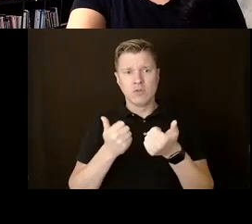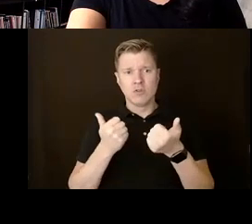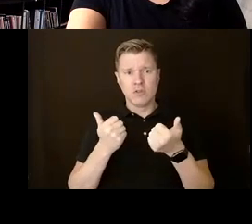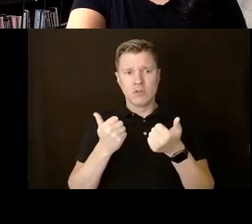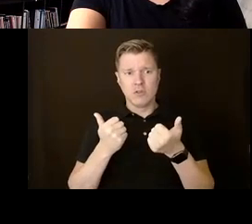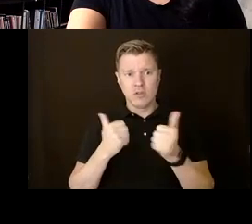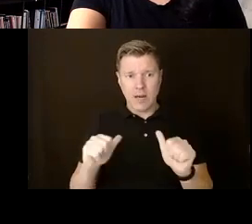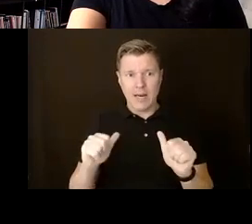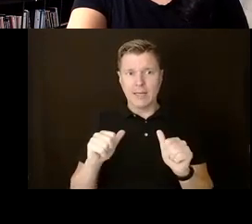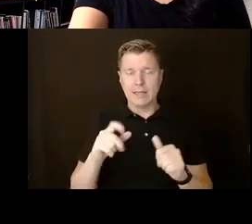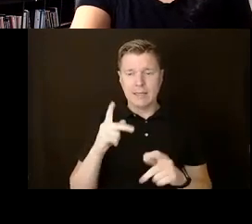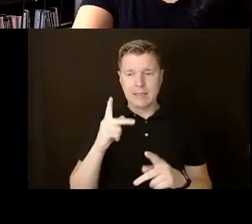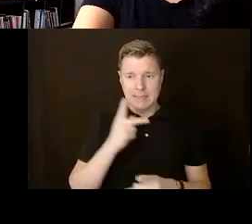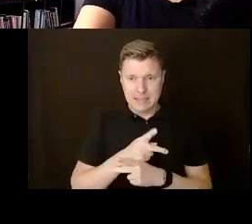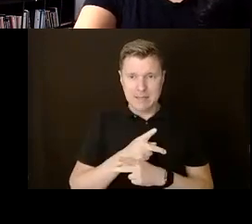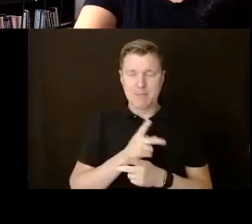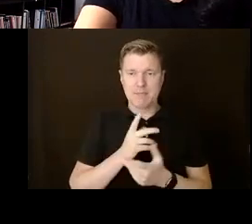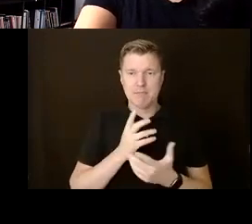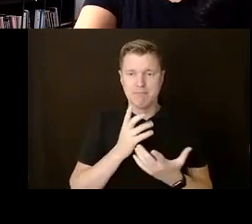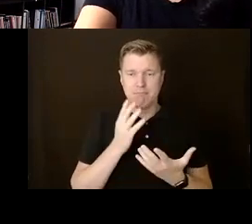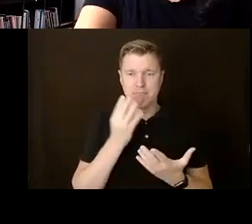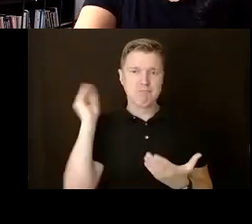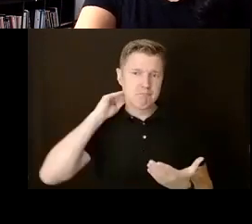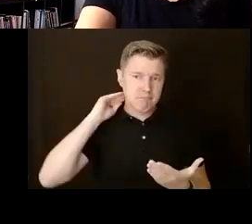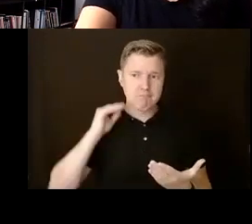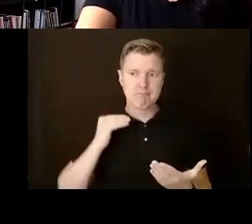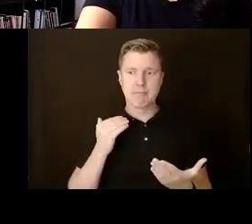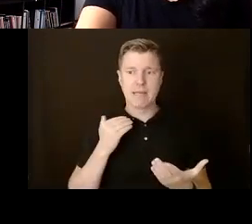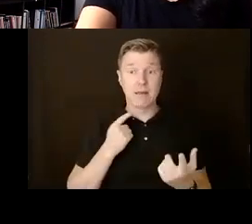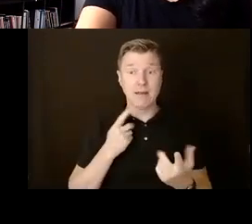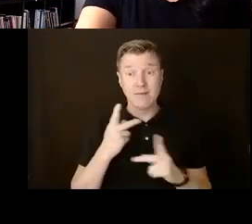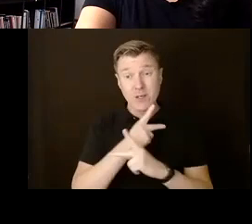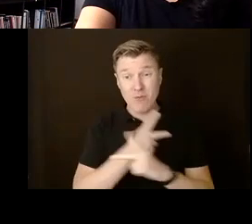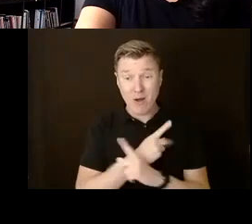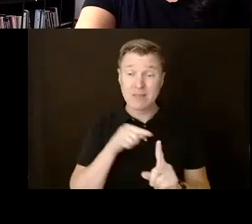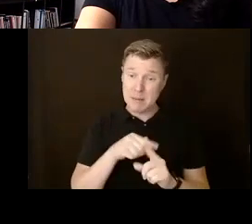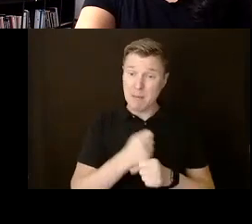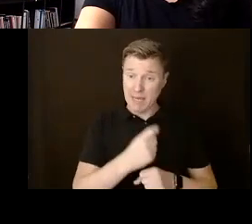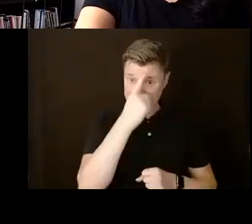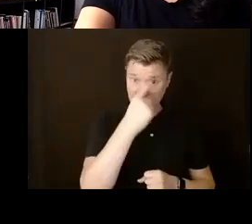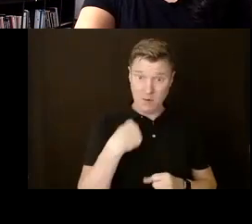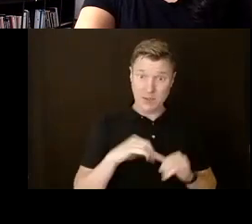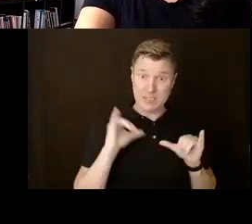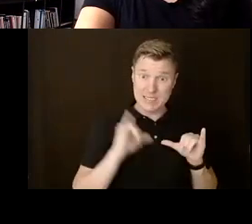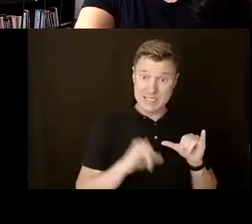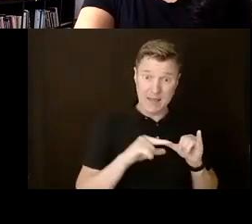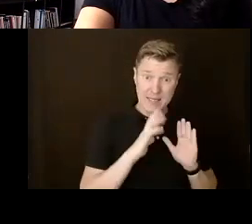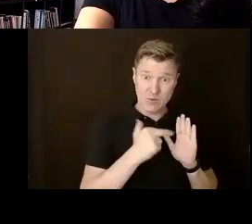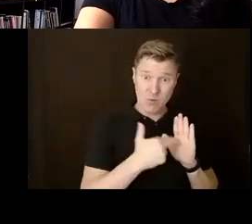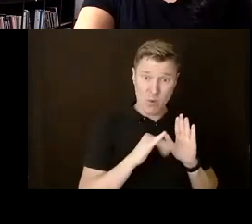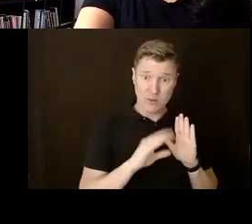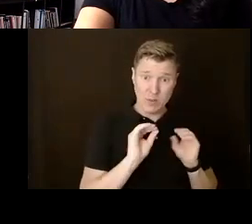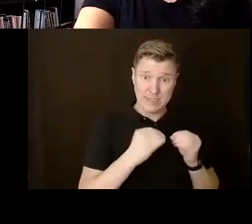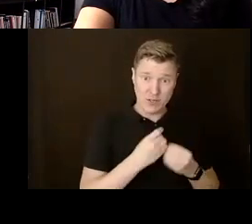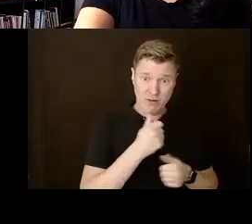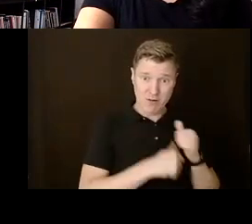think that there's also a thing about, you know, just figuring out like, does it make sense for me to stay in this role in this organization under